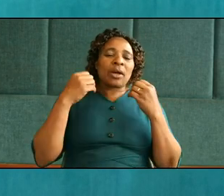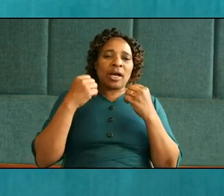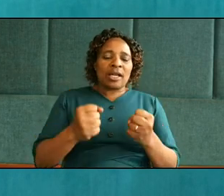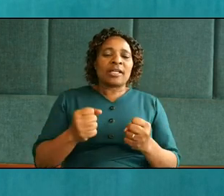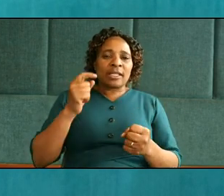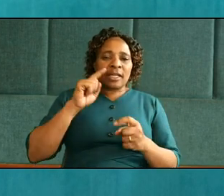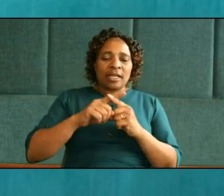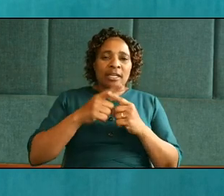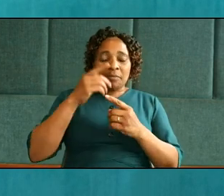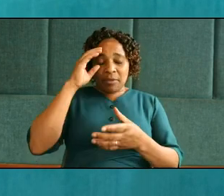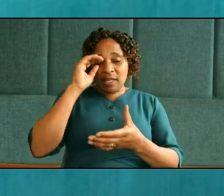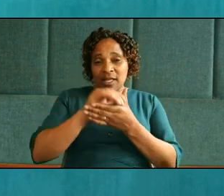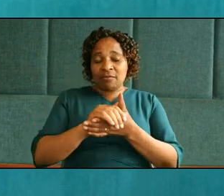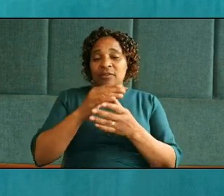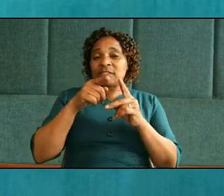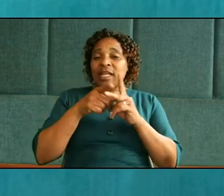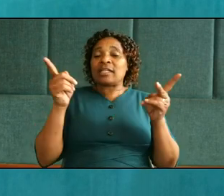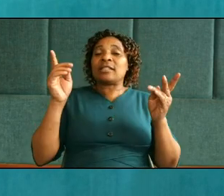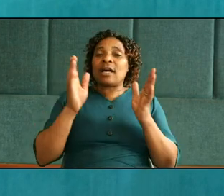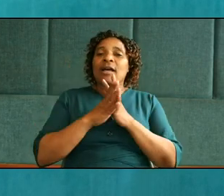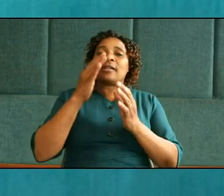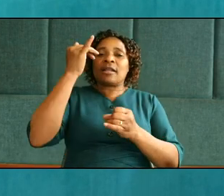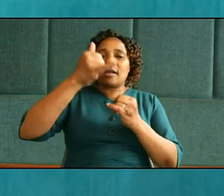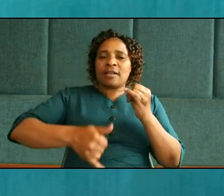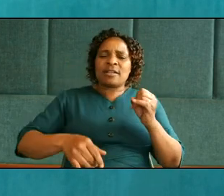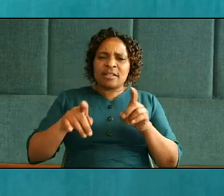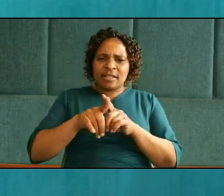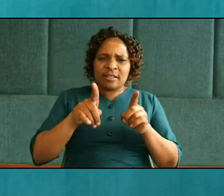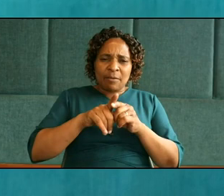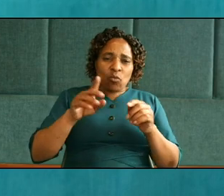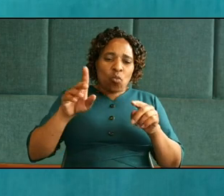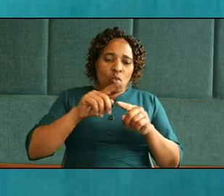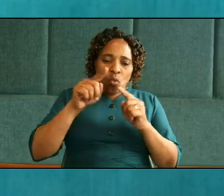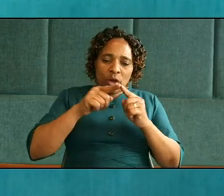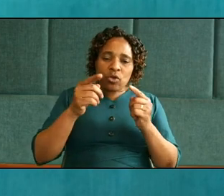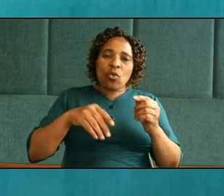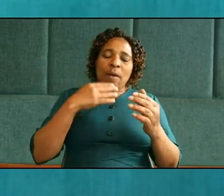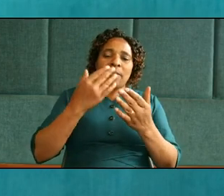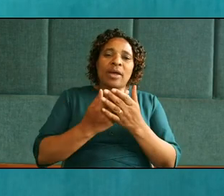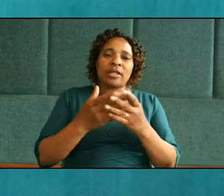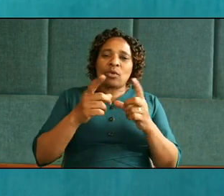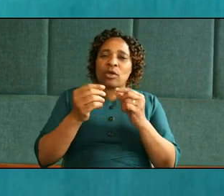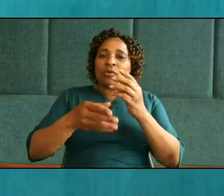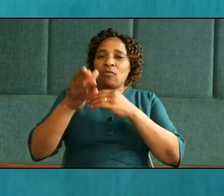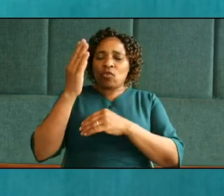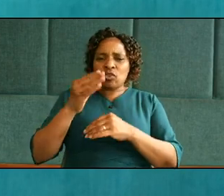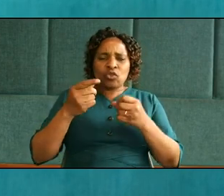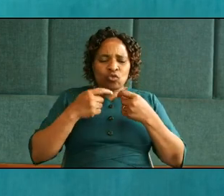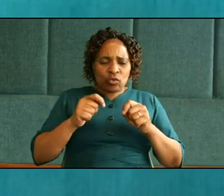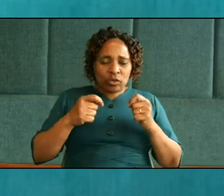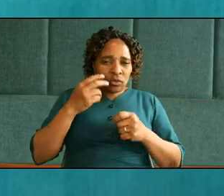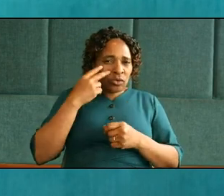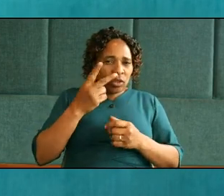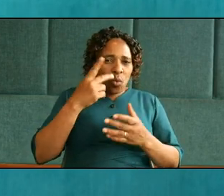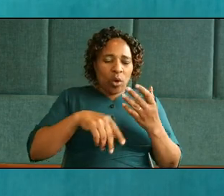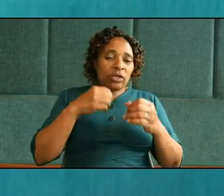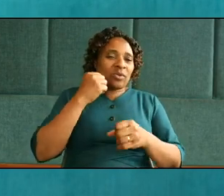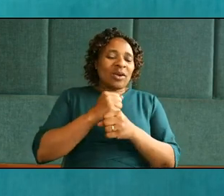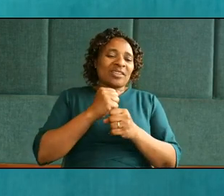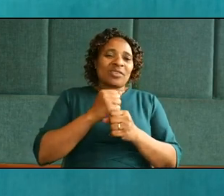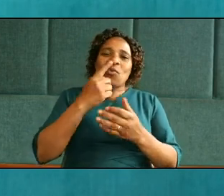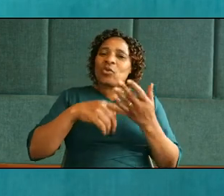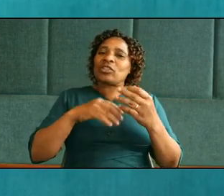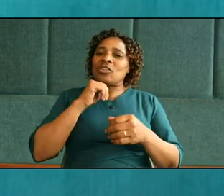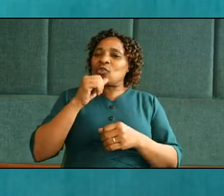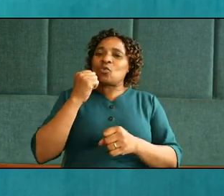you're going to start and end. So in the same case, while you apply the word of God, while you're trying to see what works and what doesn't